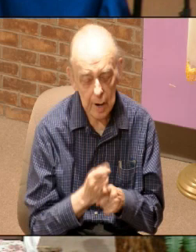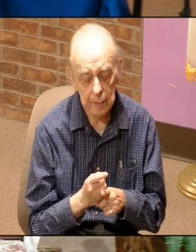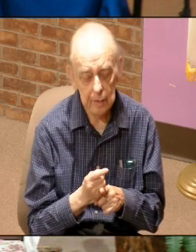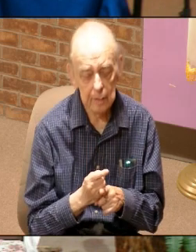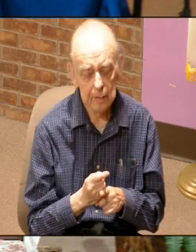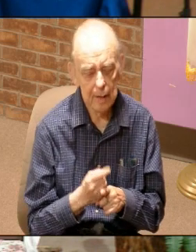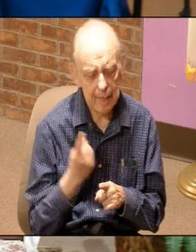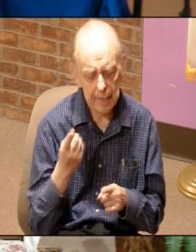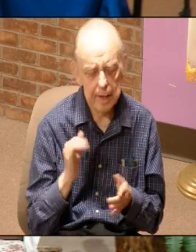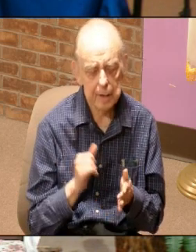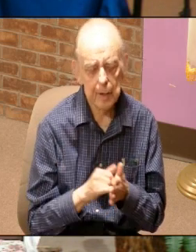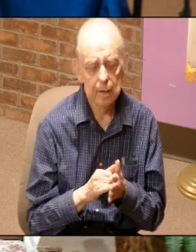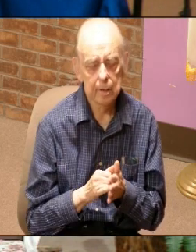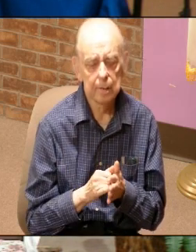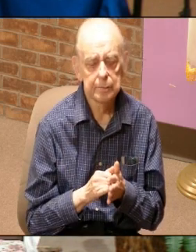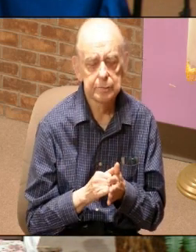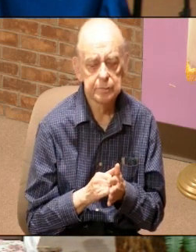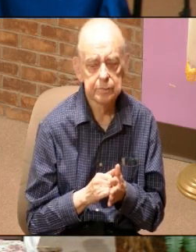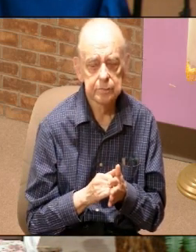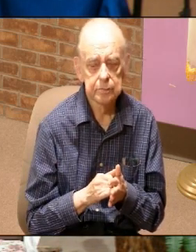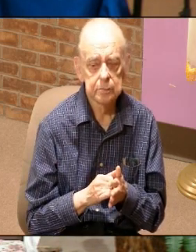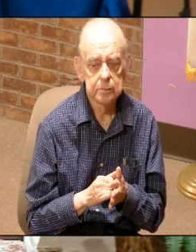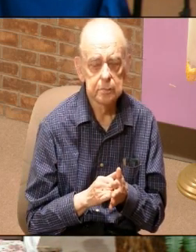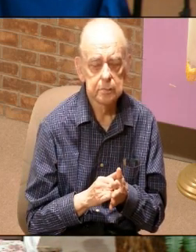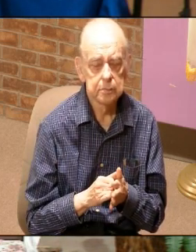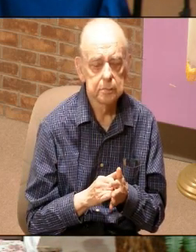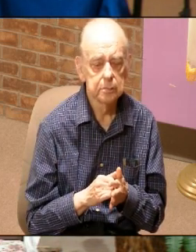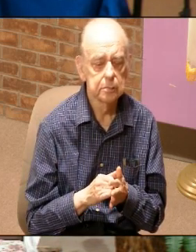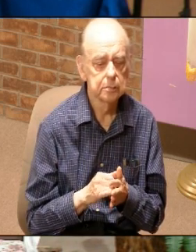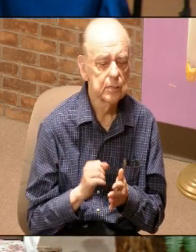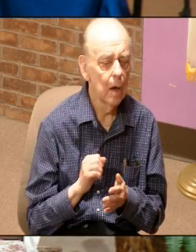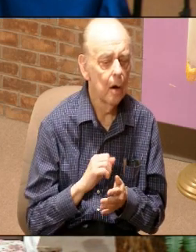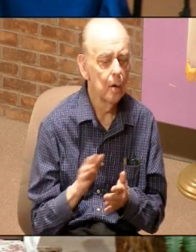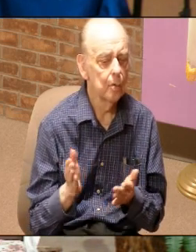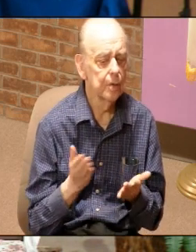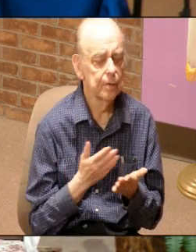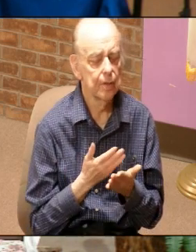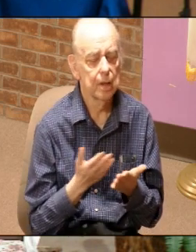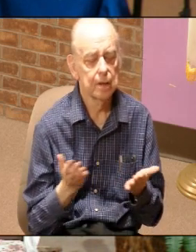And you think about, you know, all of this.